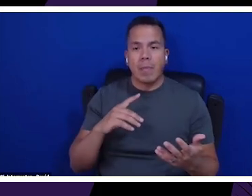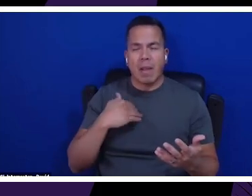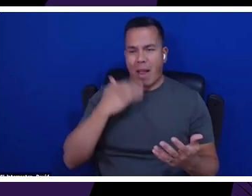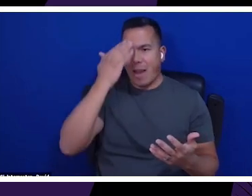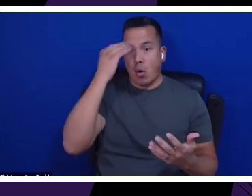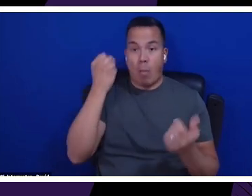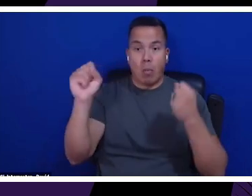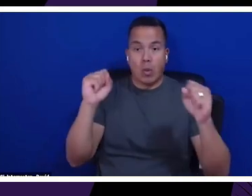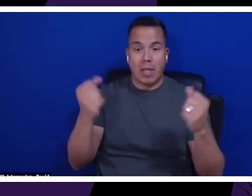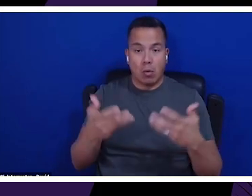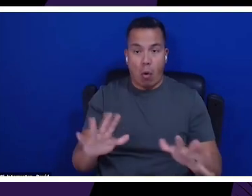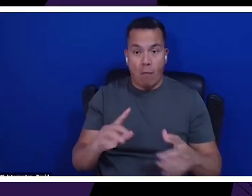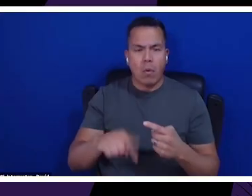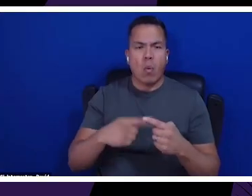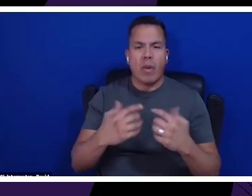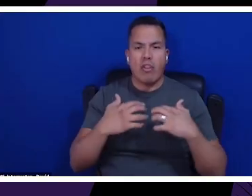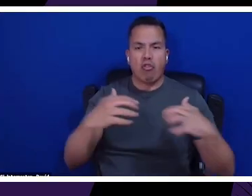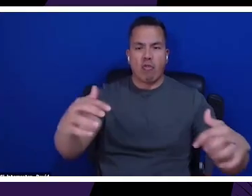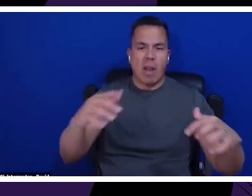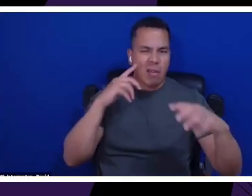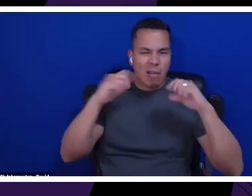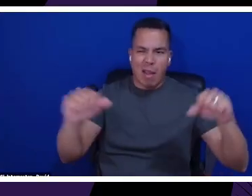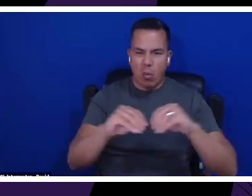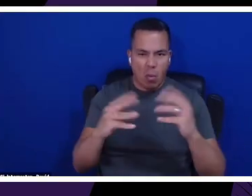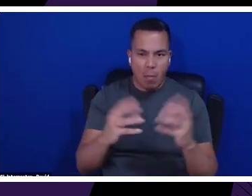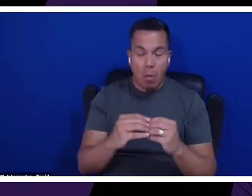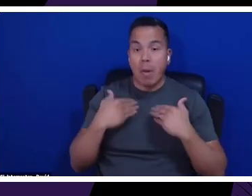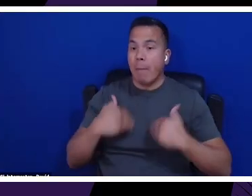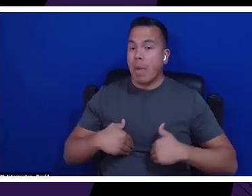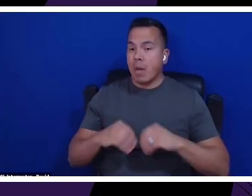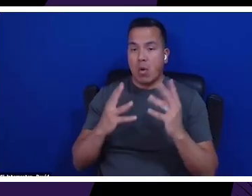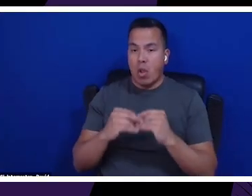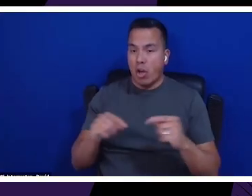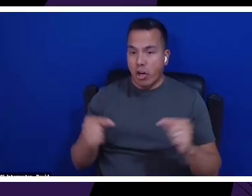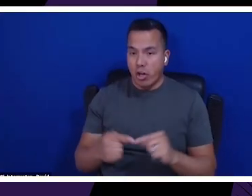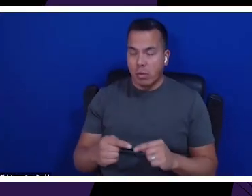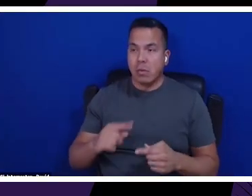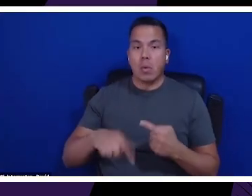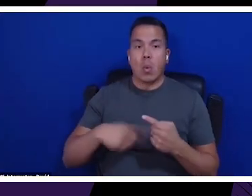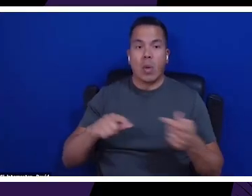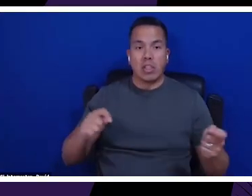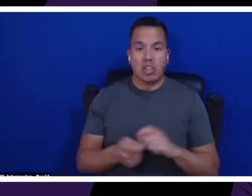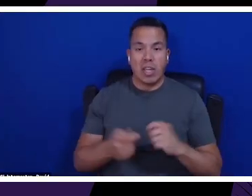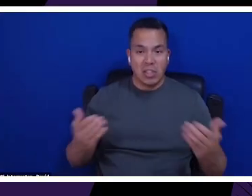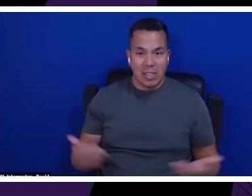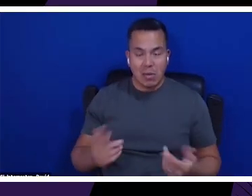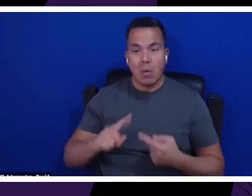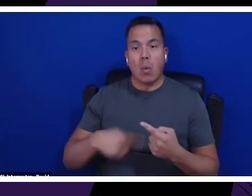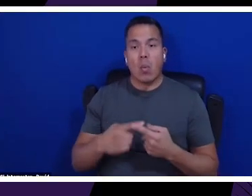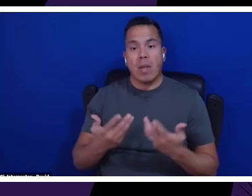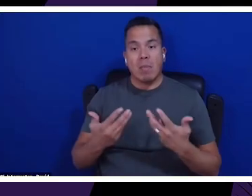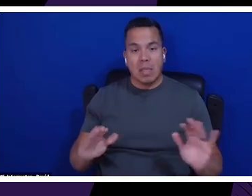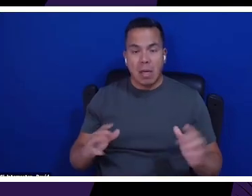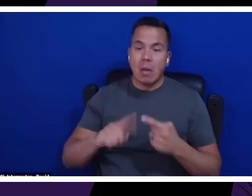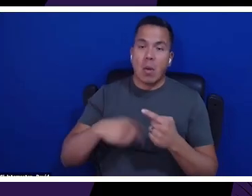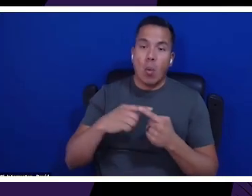crowd is not loud anymore, when my body no longer hurts, when change is here, when I'm done, when the seeds bloom and we are